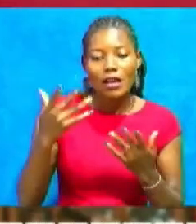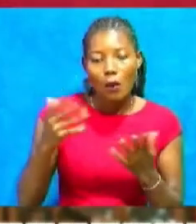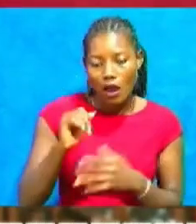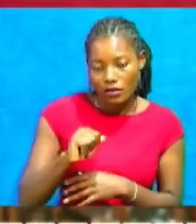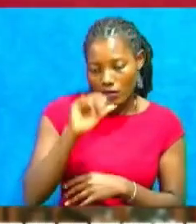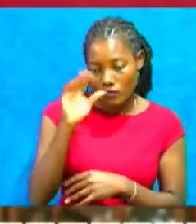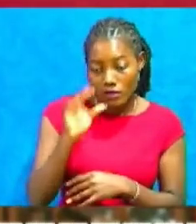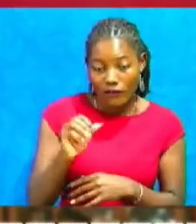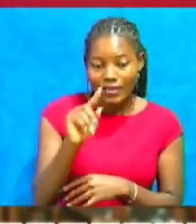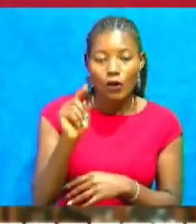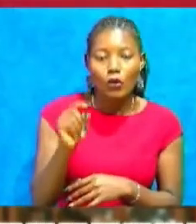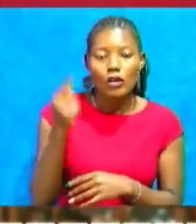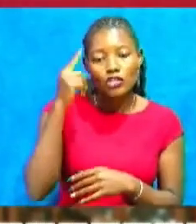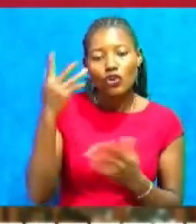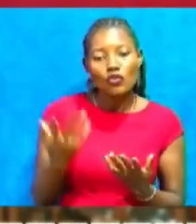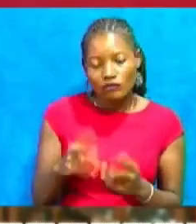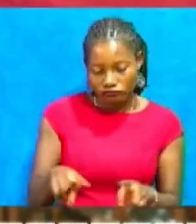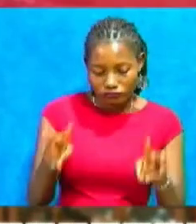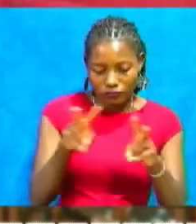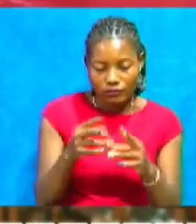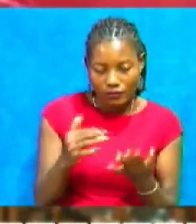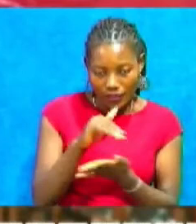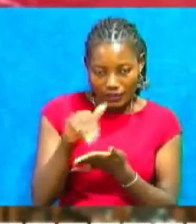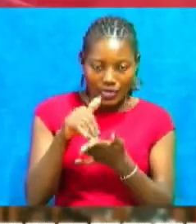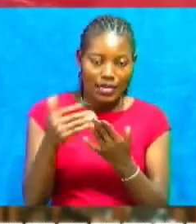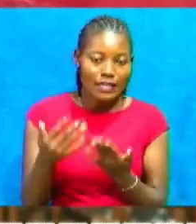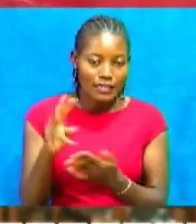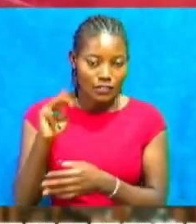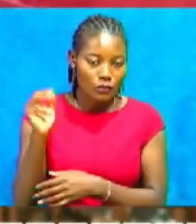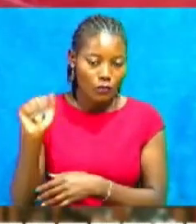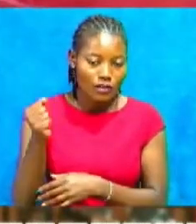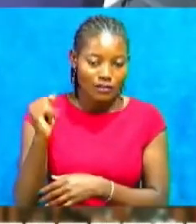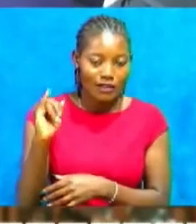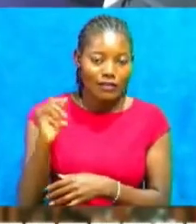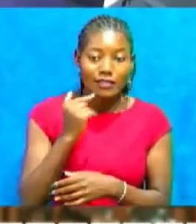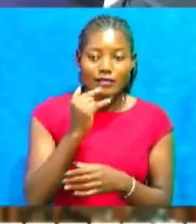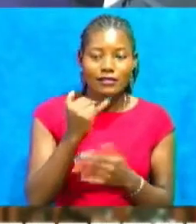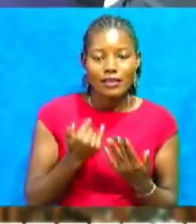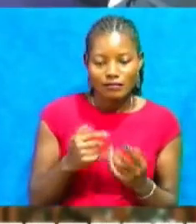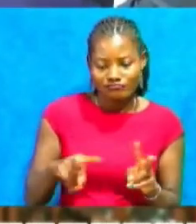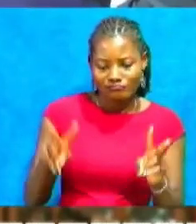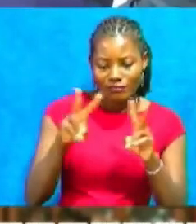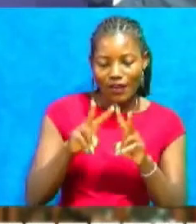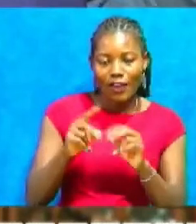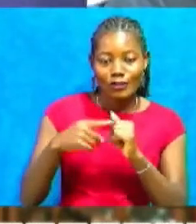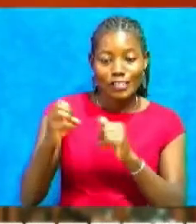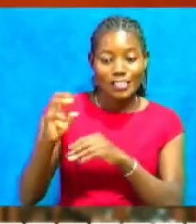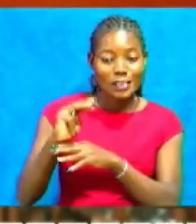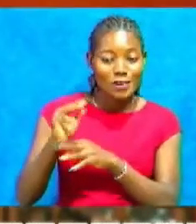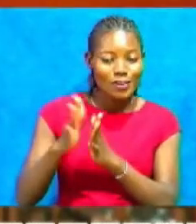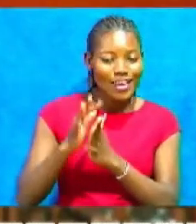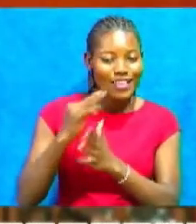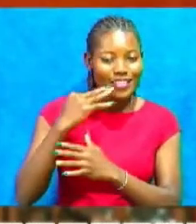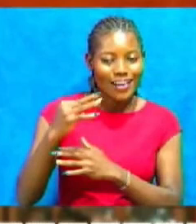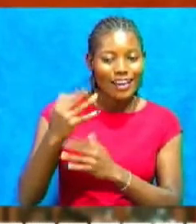The question of net worth took center stage, with Mwasasi and Munyeri declaring that they are worth 60 million and 300 million shillings respectively.